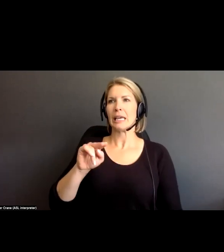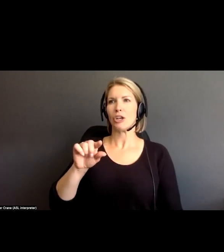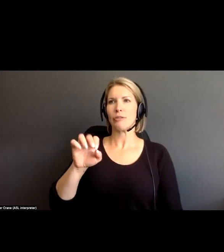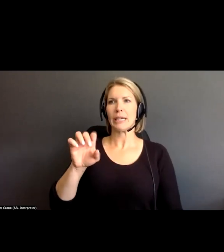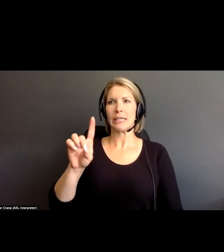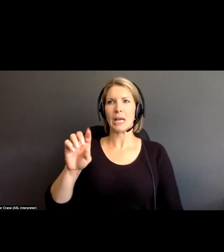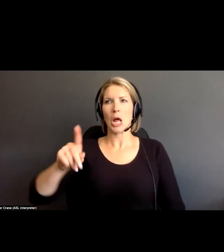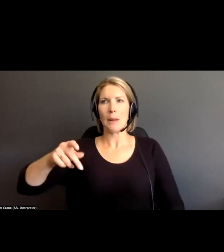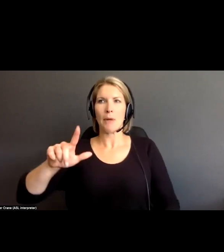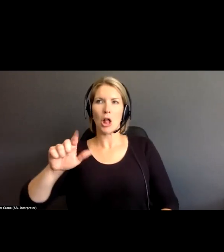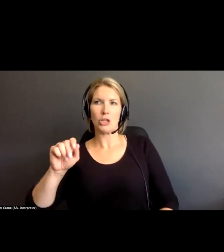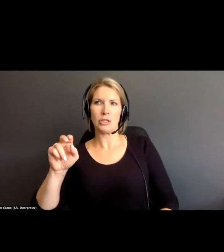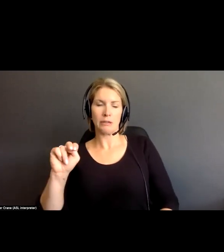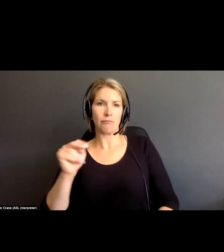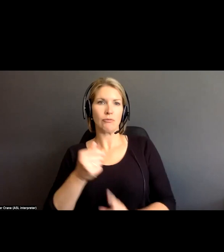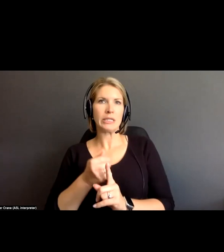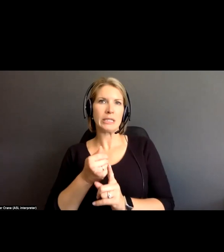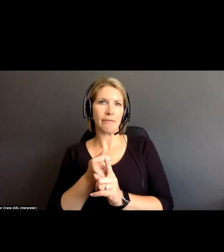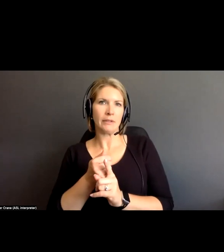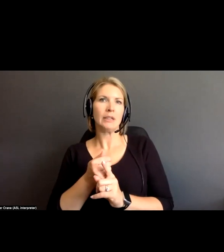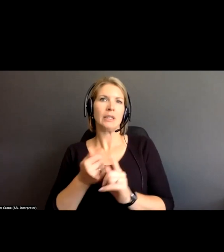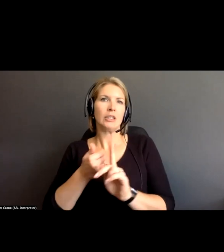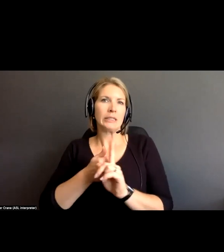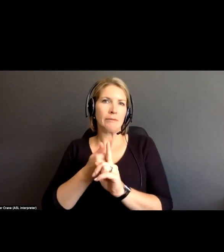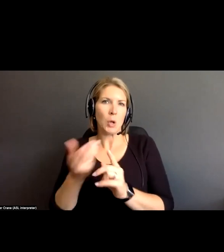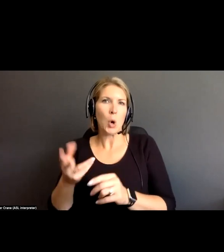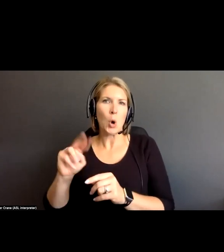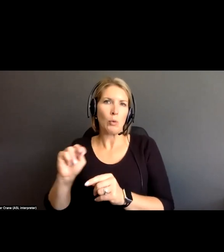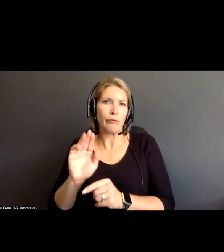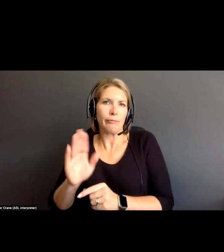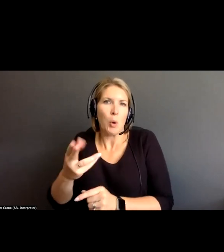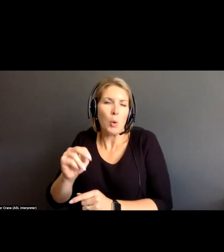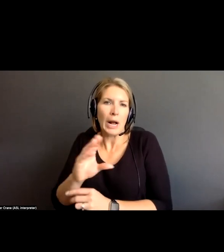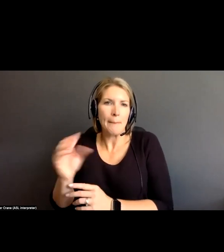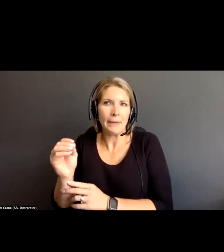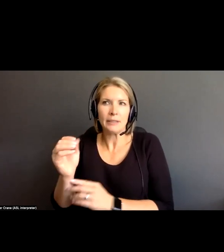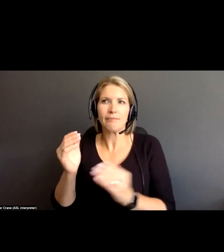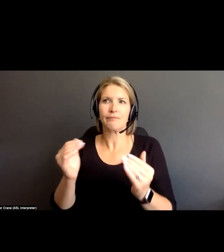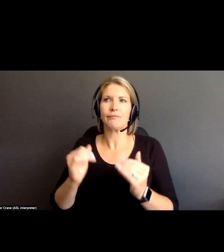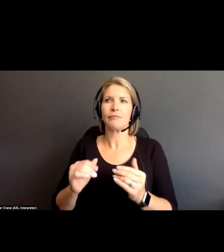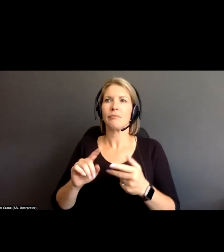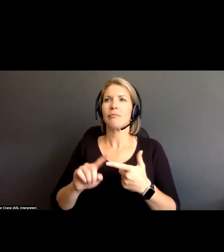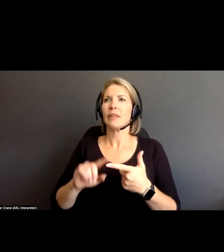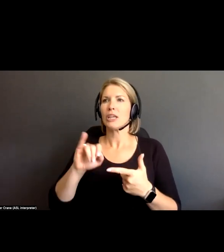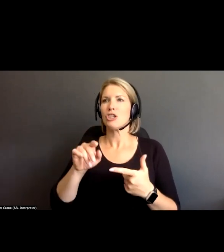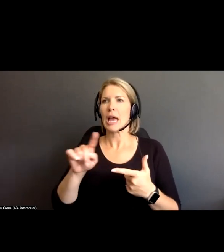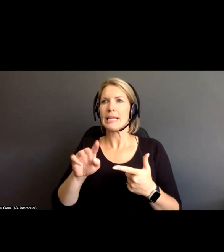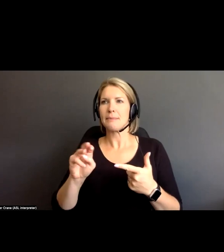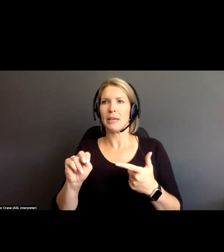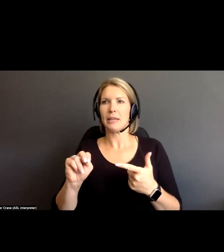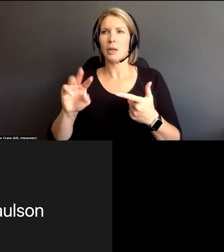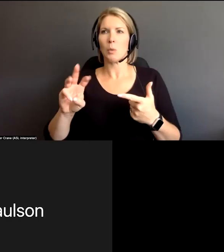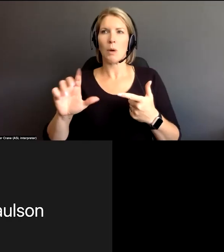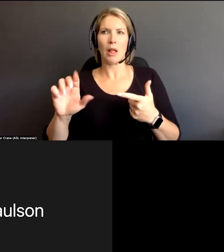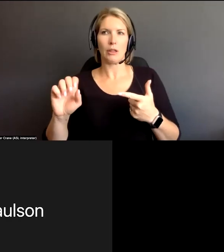the owner of Ingrid Paulson Design and Typography. We have Jasmine Welsh, who is the production manager